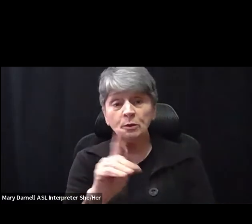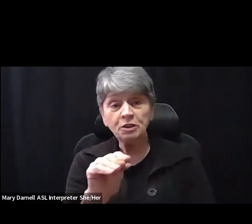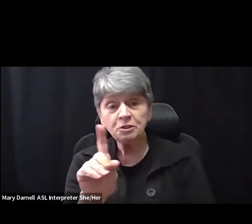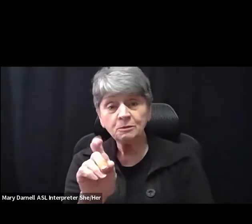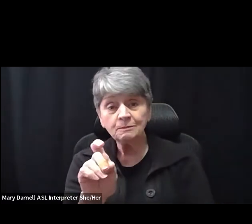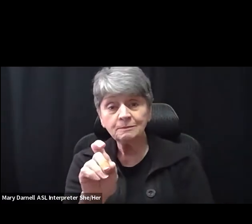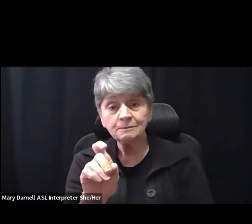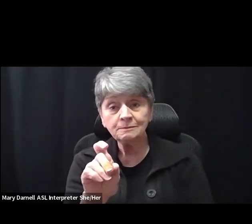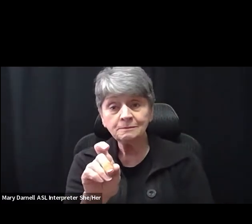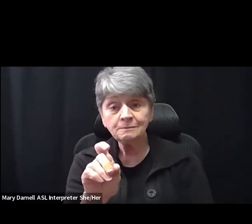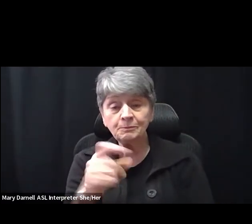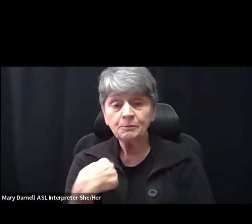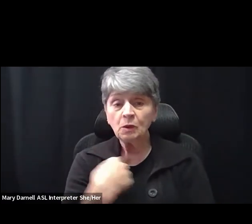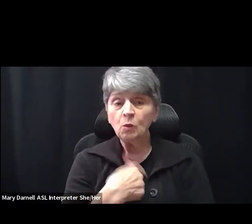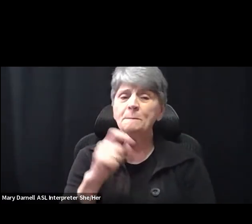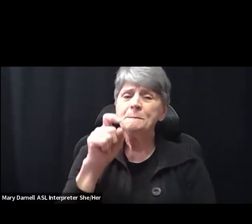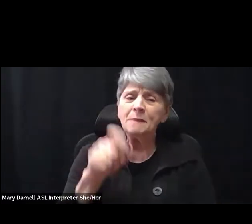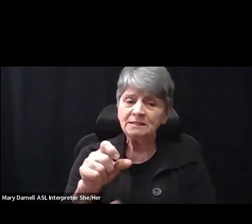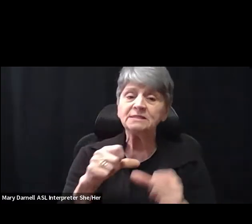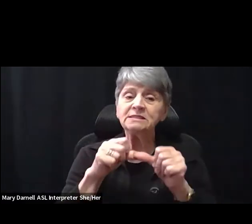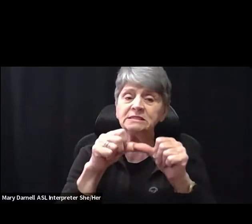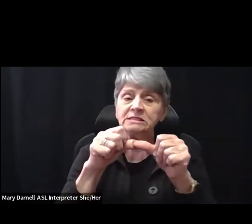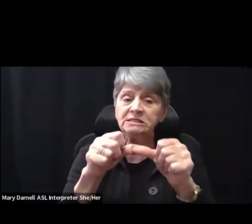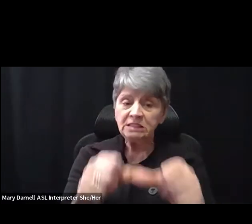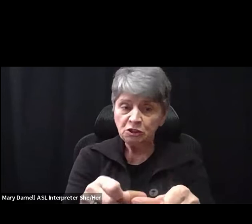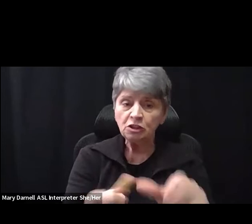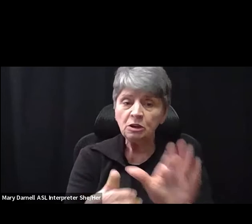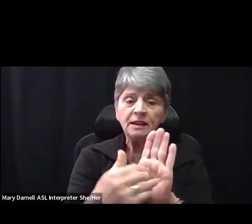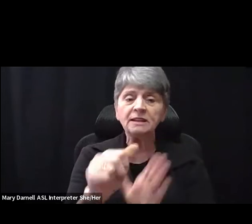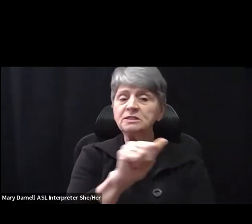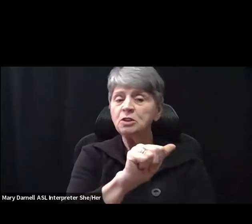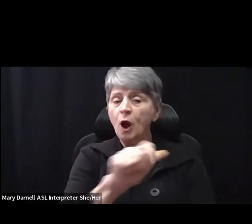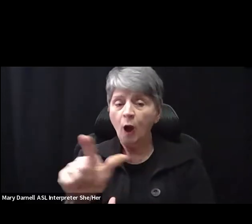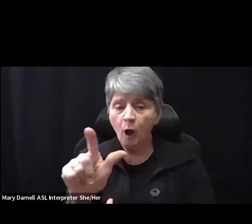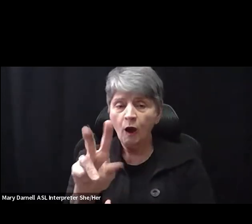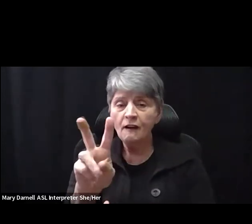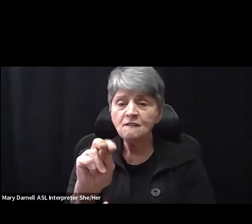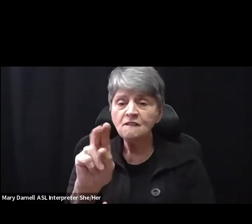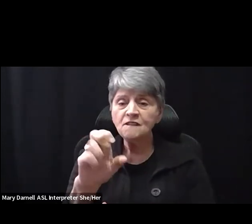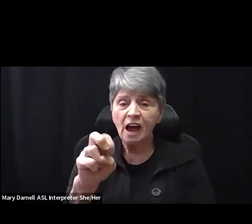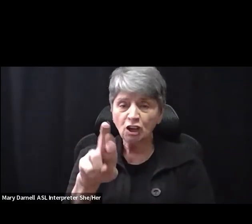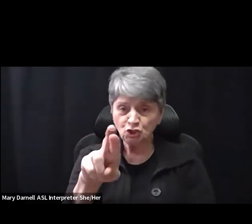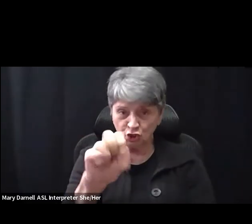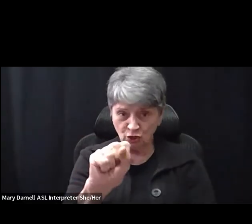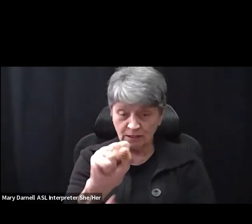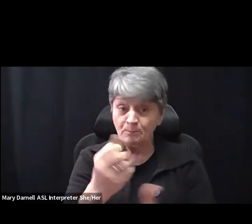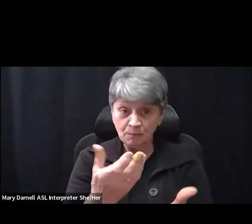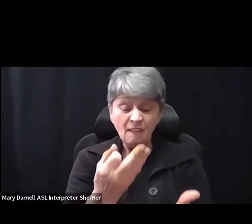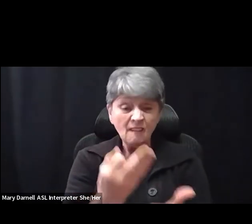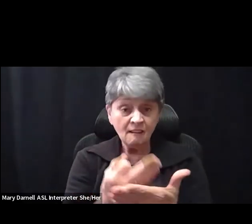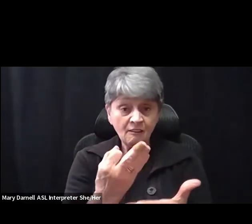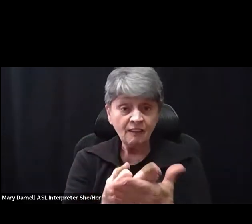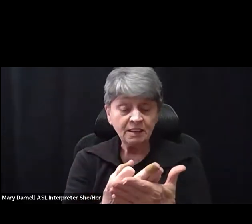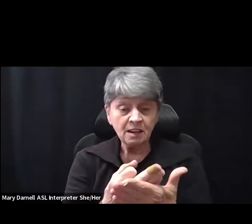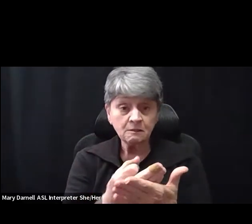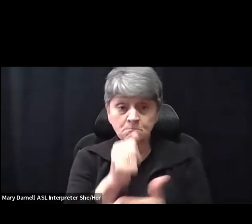that we must continue to oppose all vouchers. If the court is going to insist that any money that goes to private